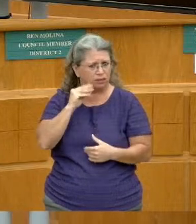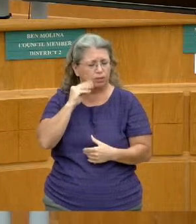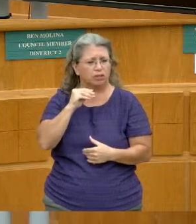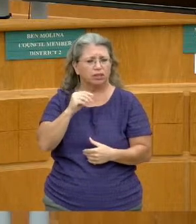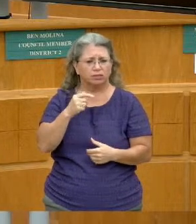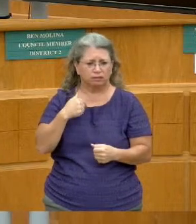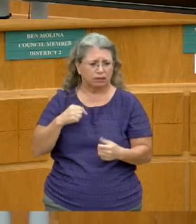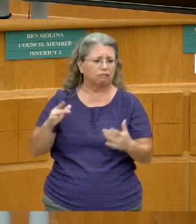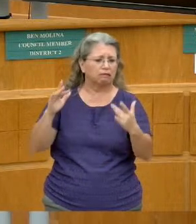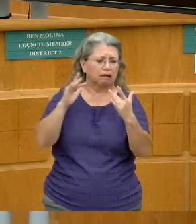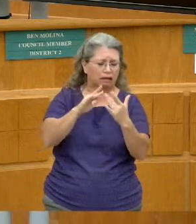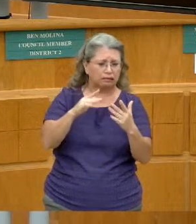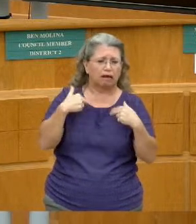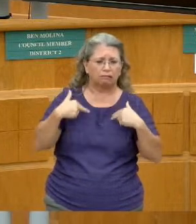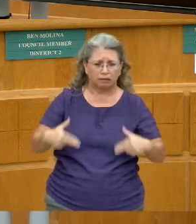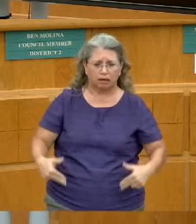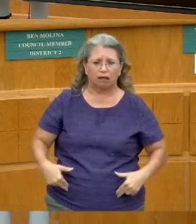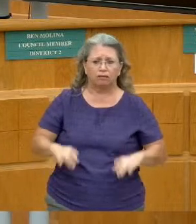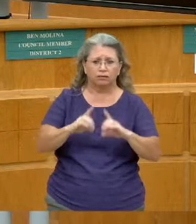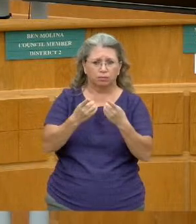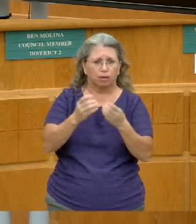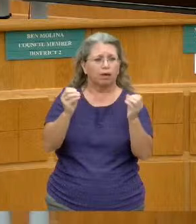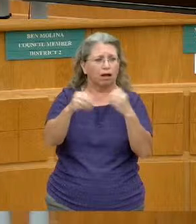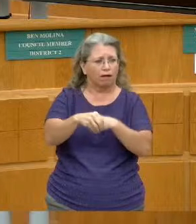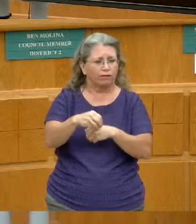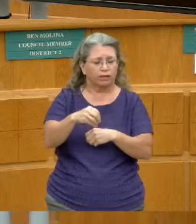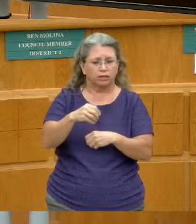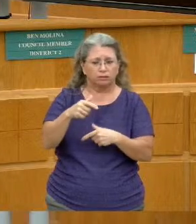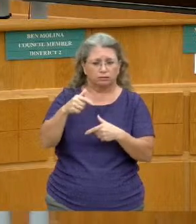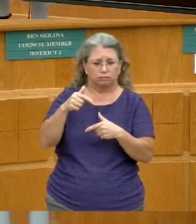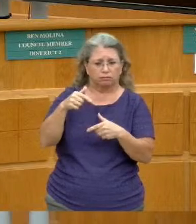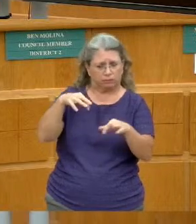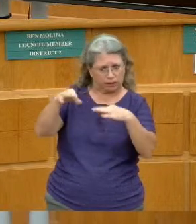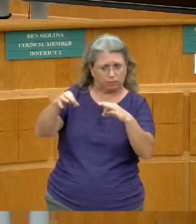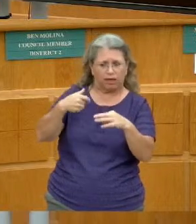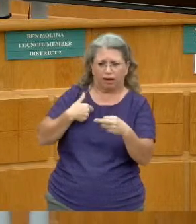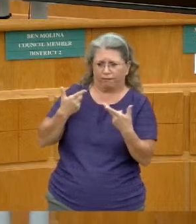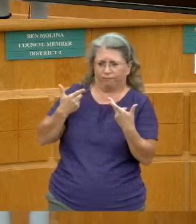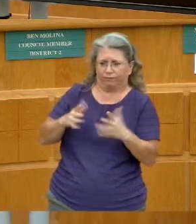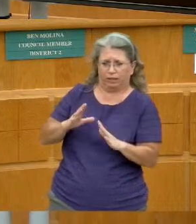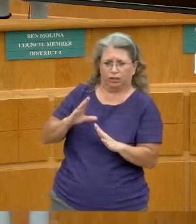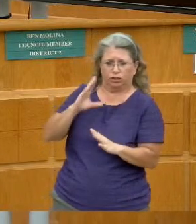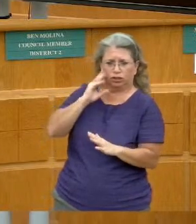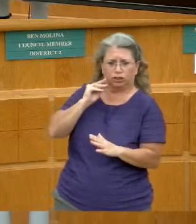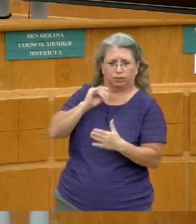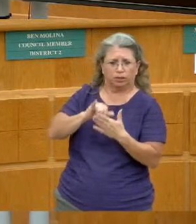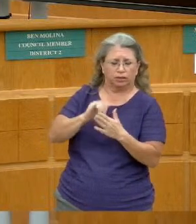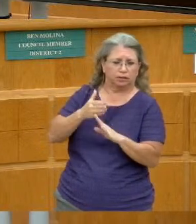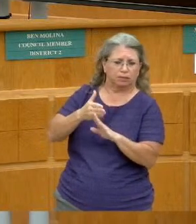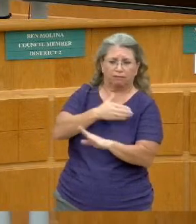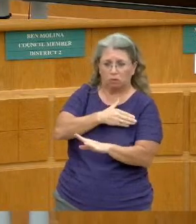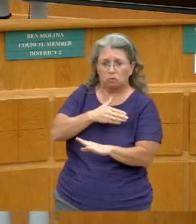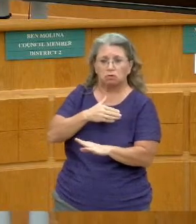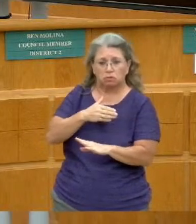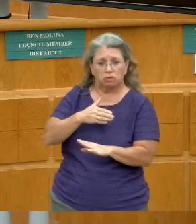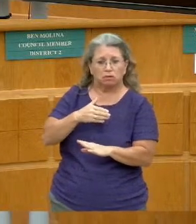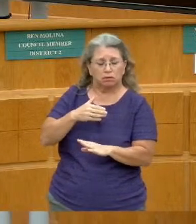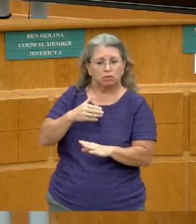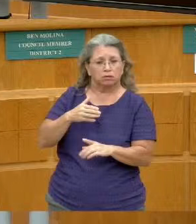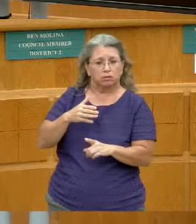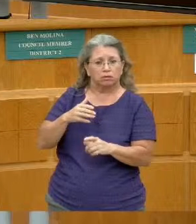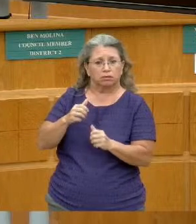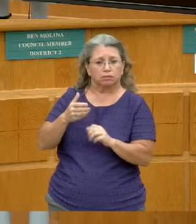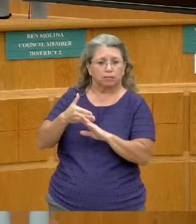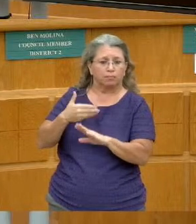Rodriguez's office and let them know that you've done this before, maybe in a previous career, and maybe there's